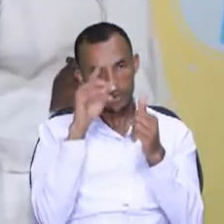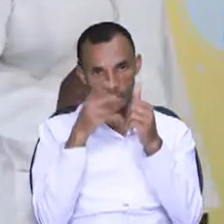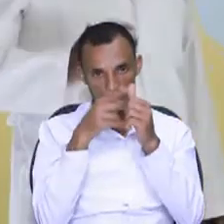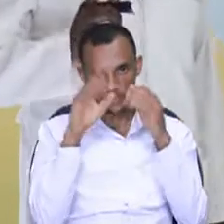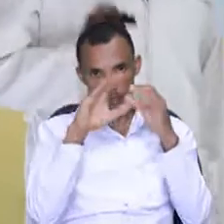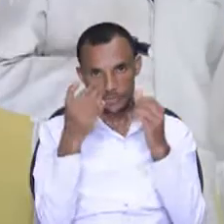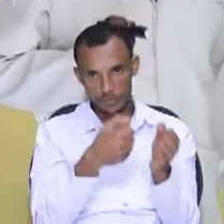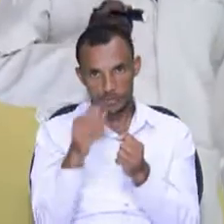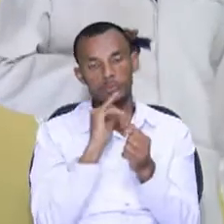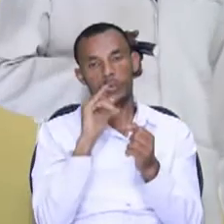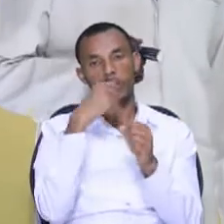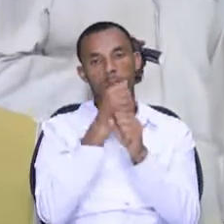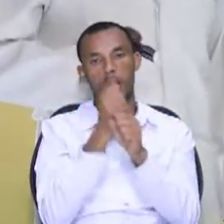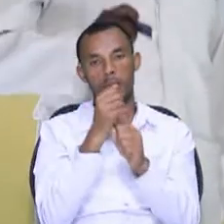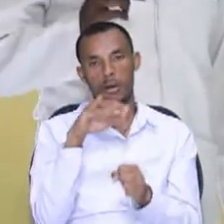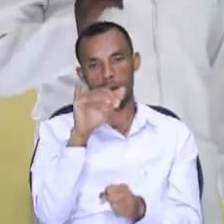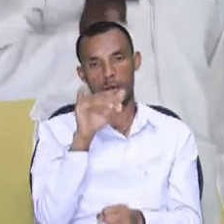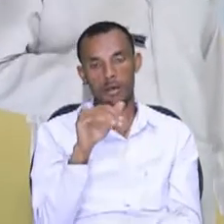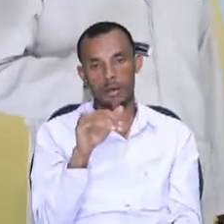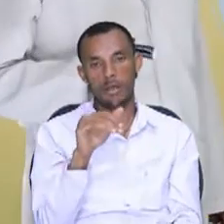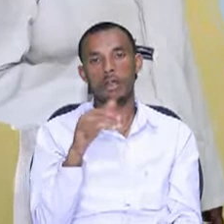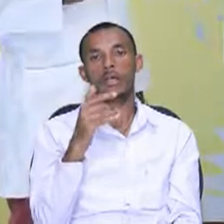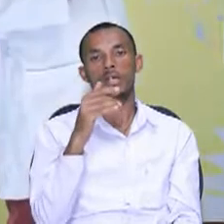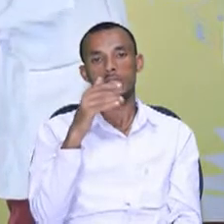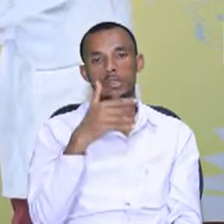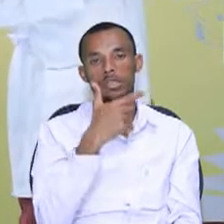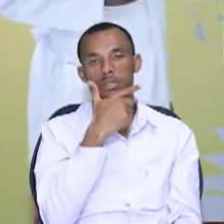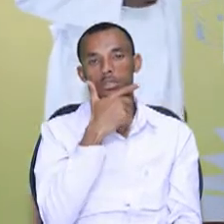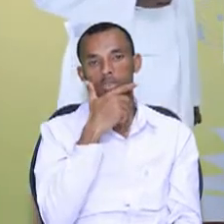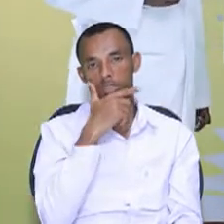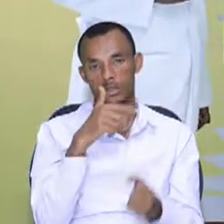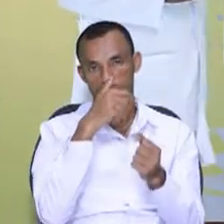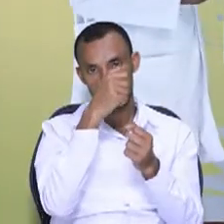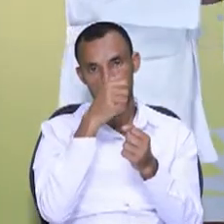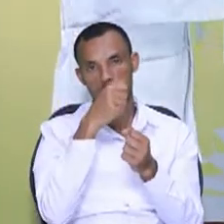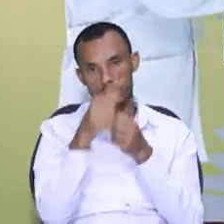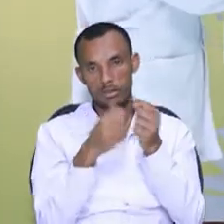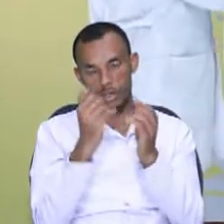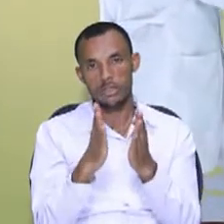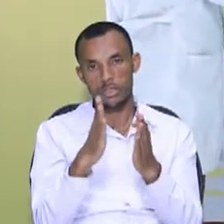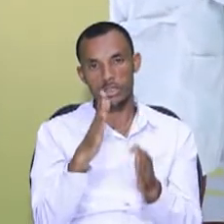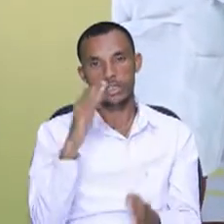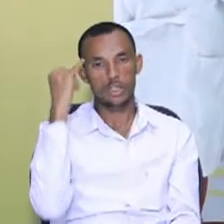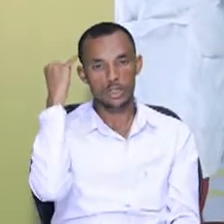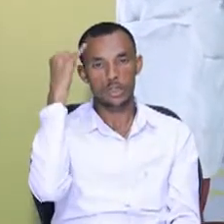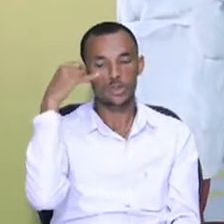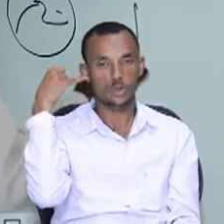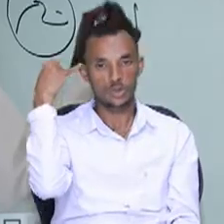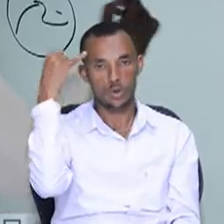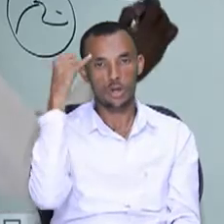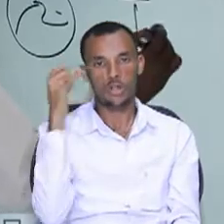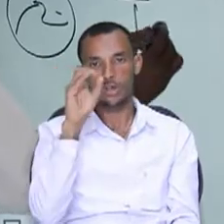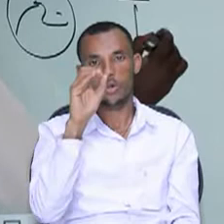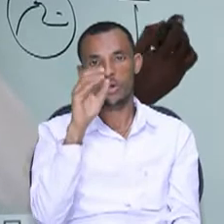classify was made by an English scientist, John